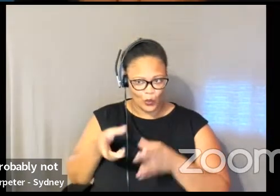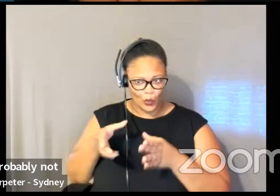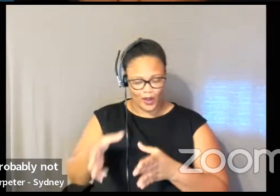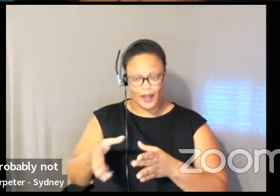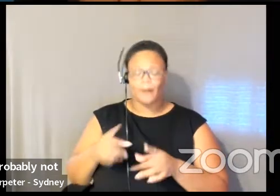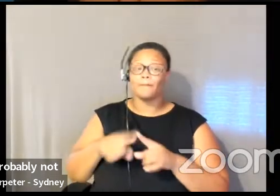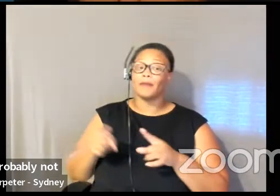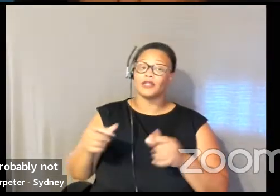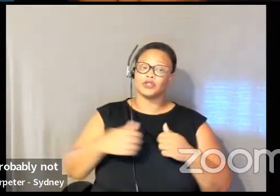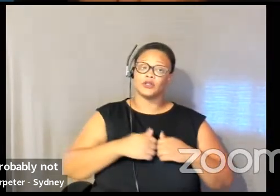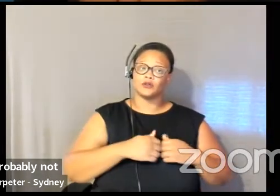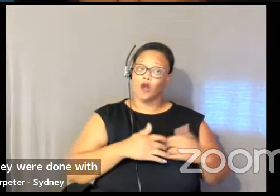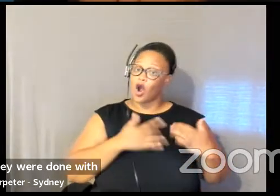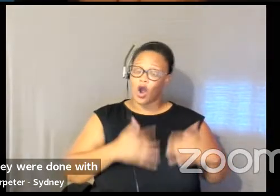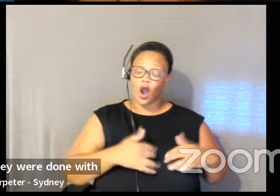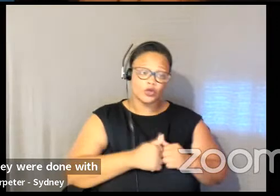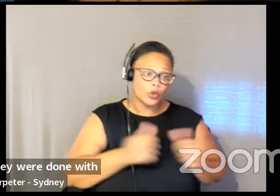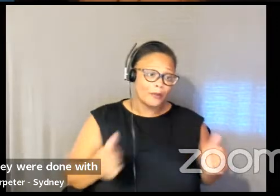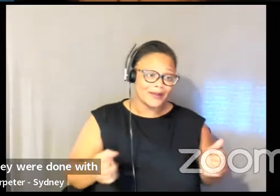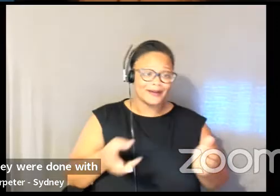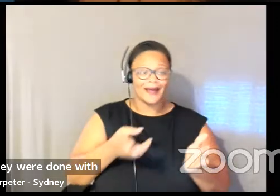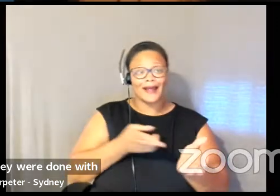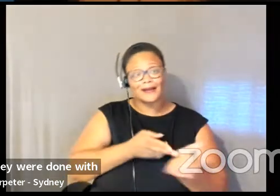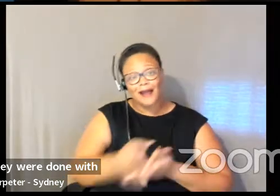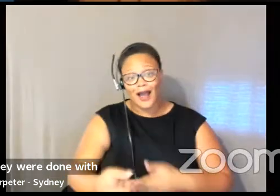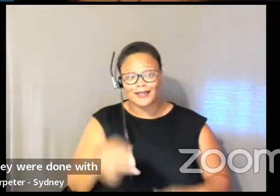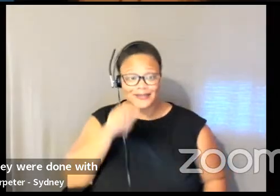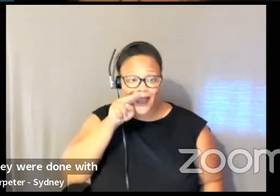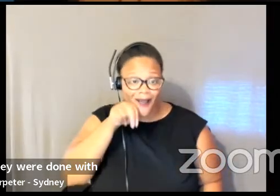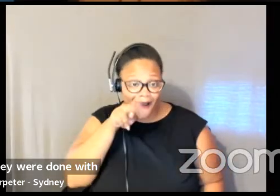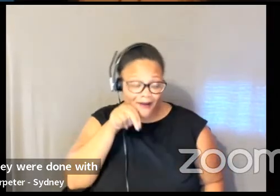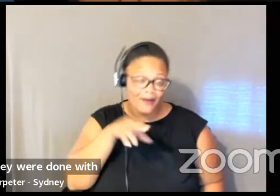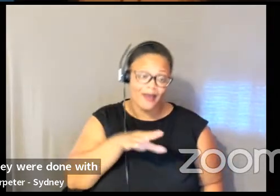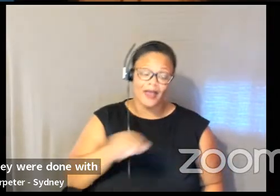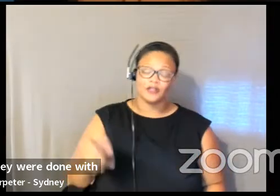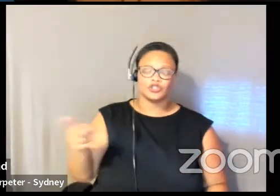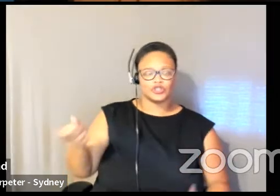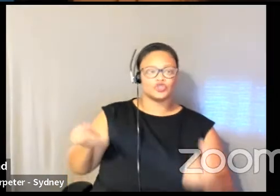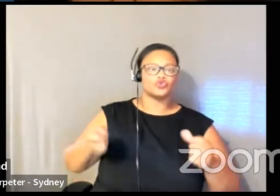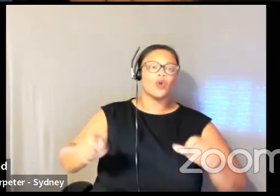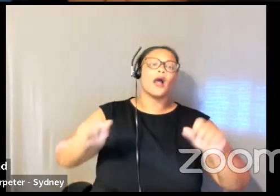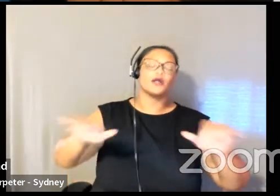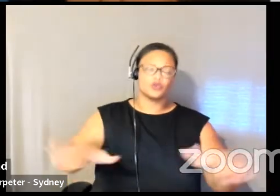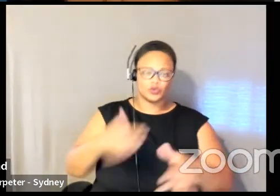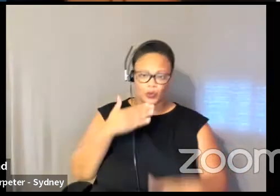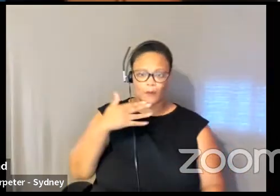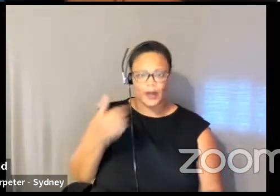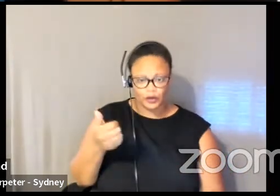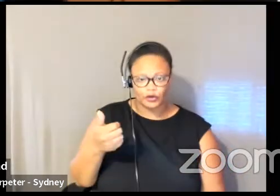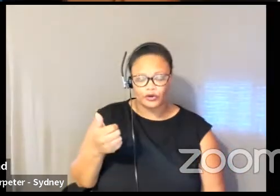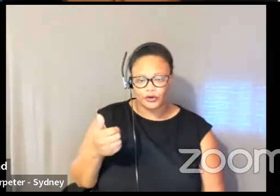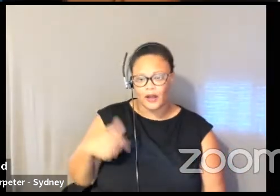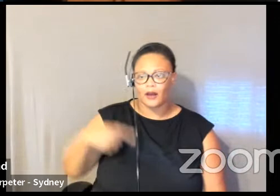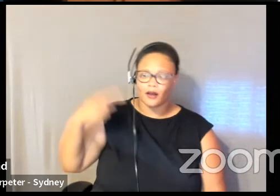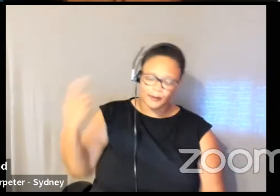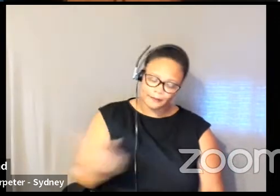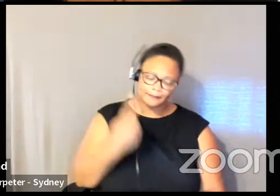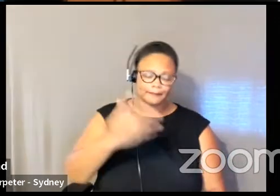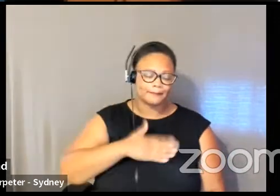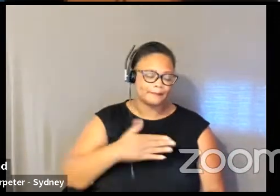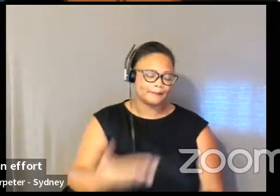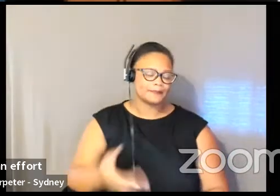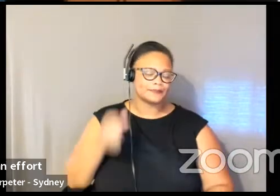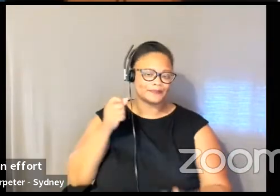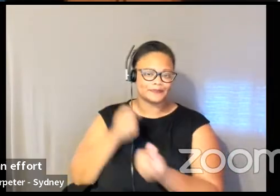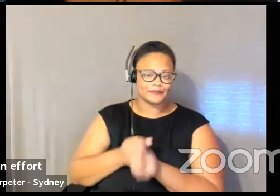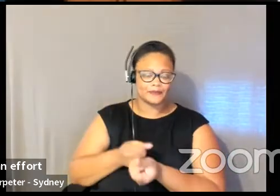open heart and an honest tongue and an effort to do better. And I am always willing to